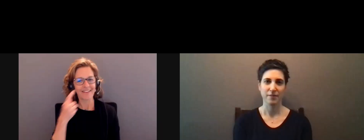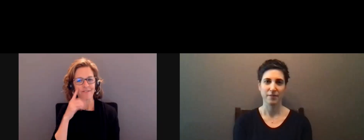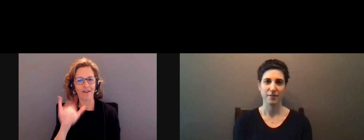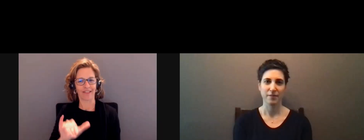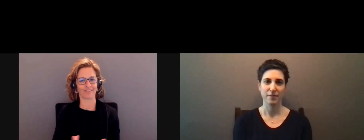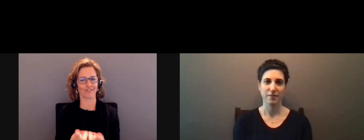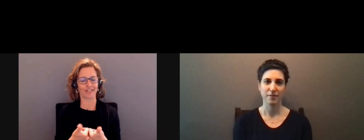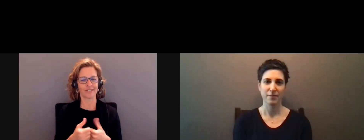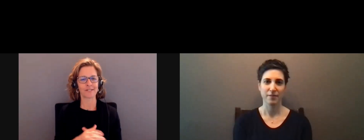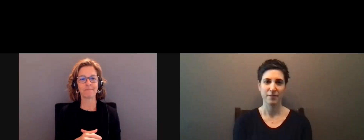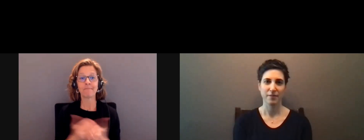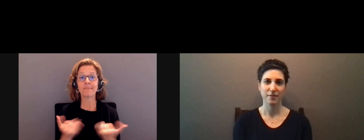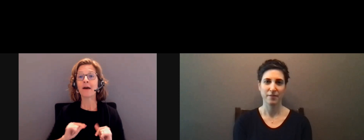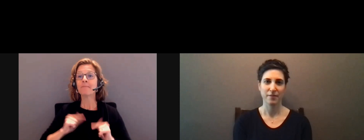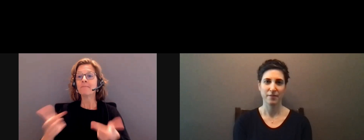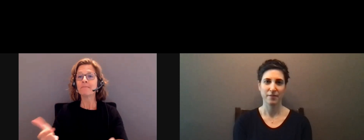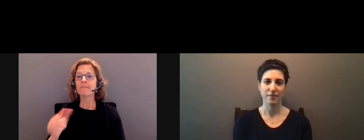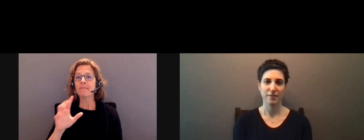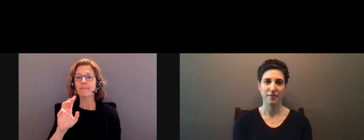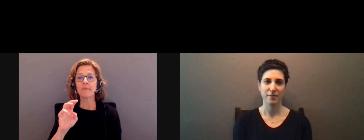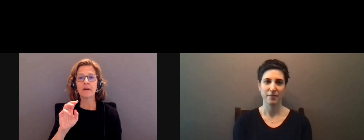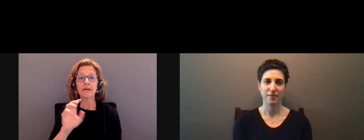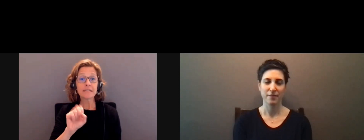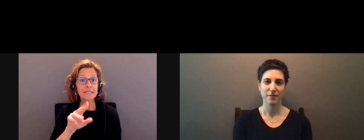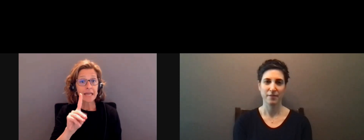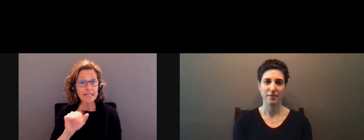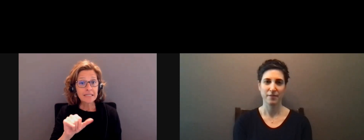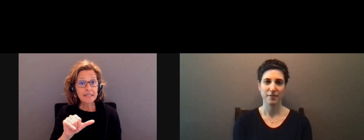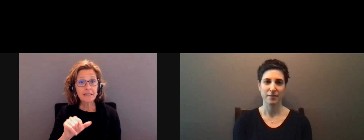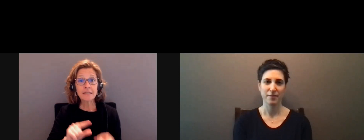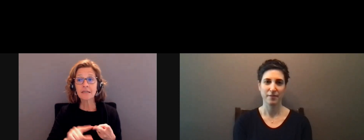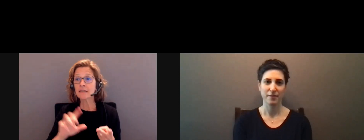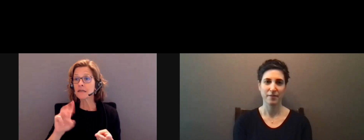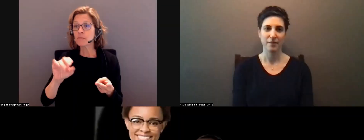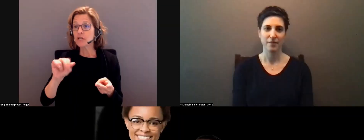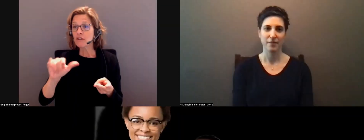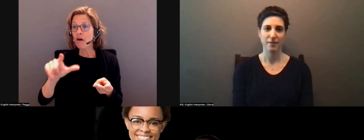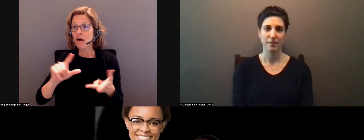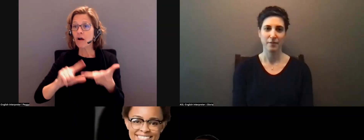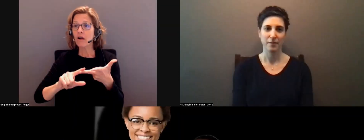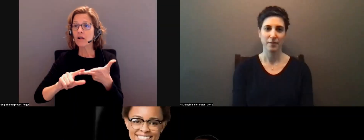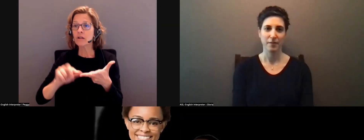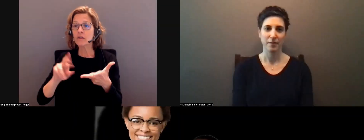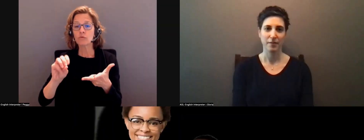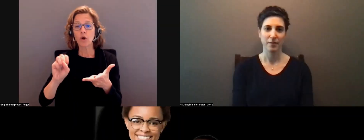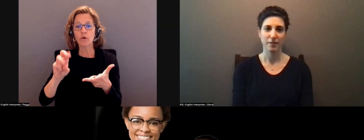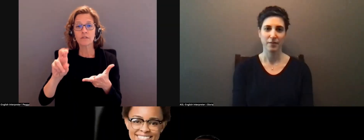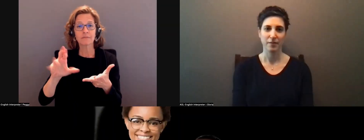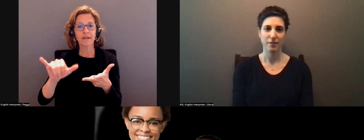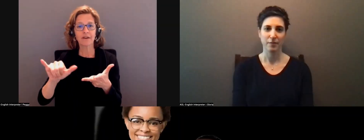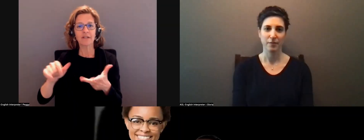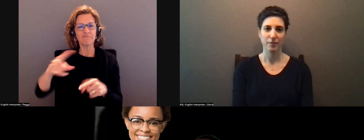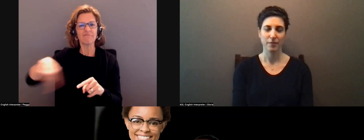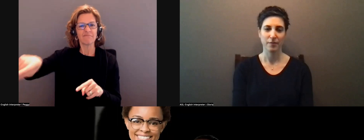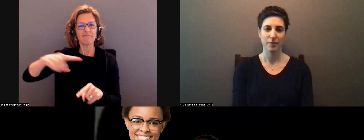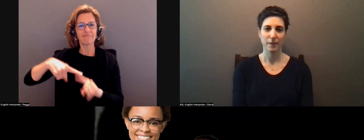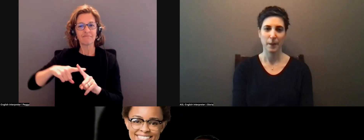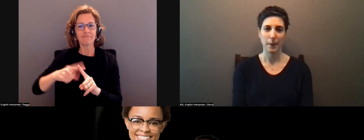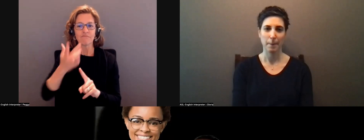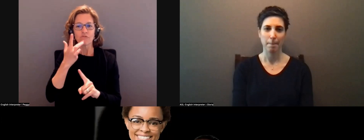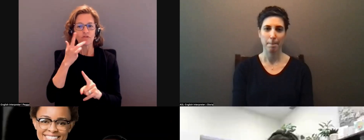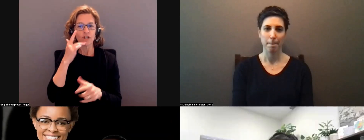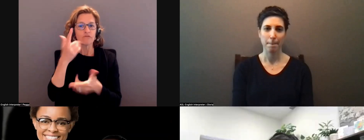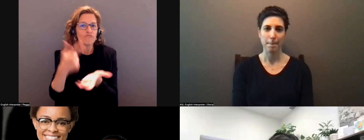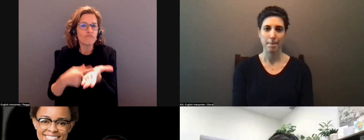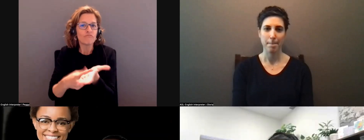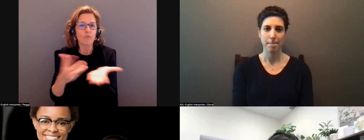ball to Manal or Sandy, Manal, Rosemary, however you'd like to coordinate. The floor is yours.